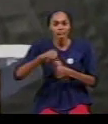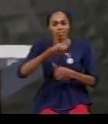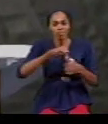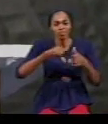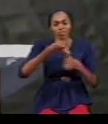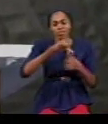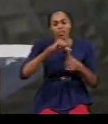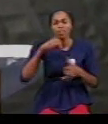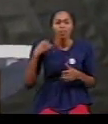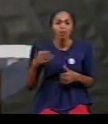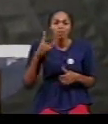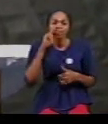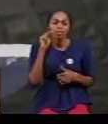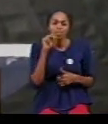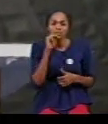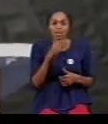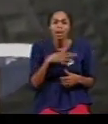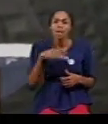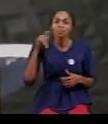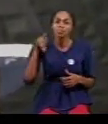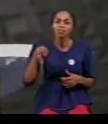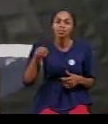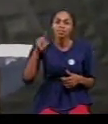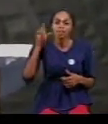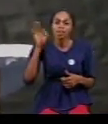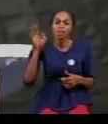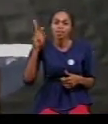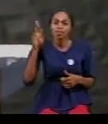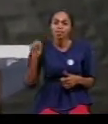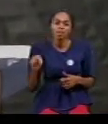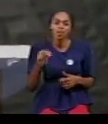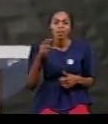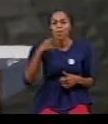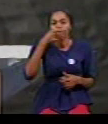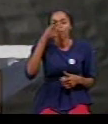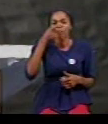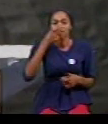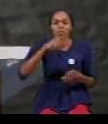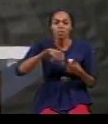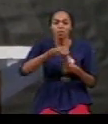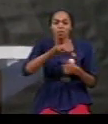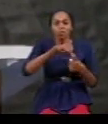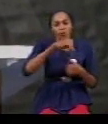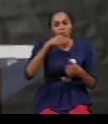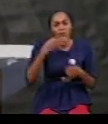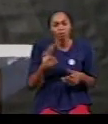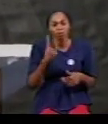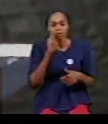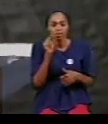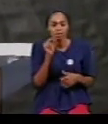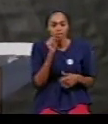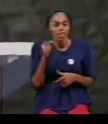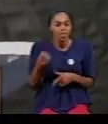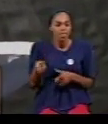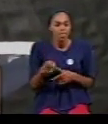of Nigeria, Osun State. They've been very, very helpful. They have stood by us, and we're actually in this